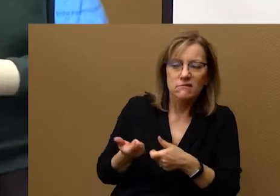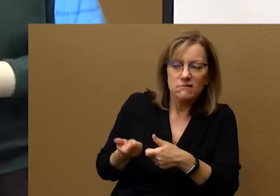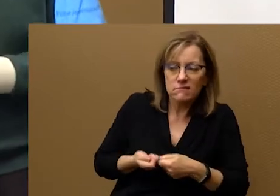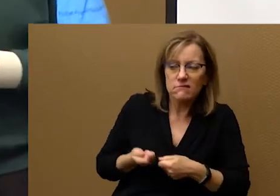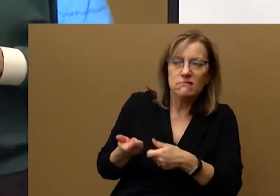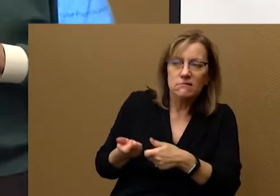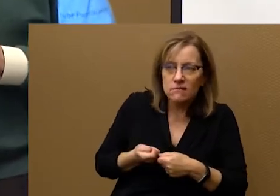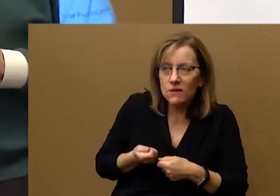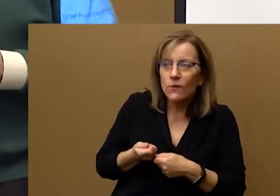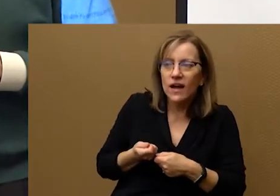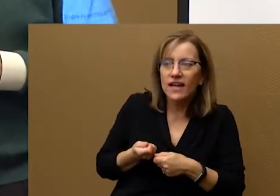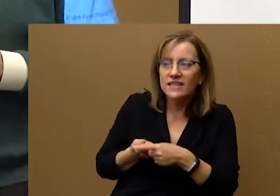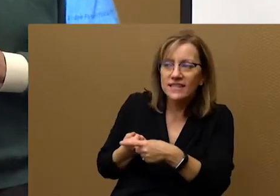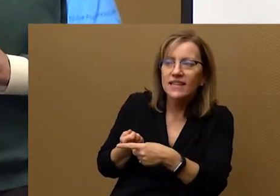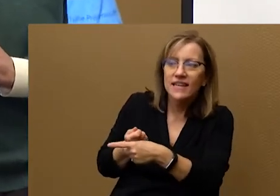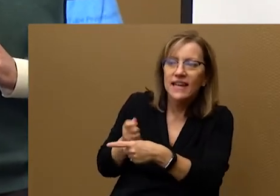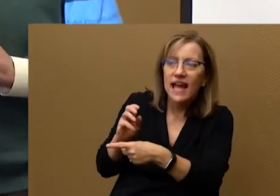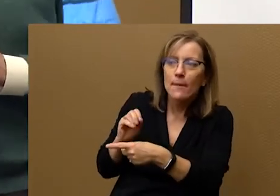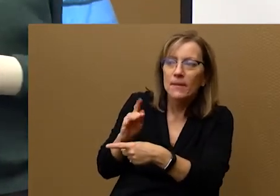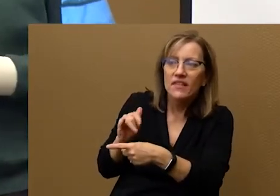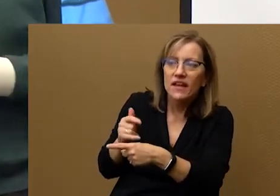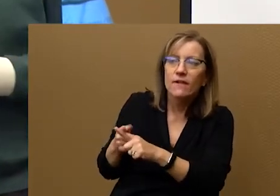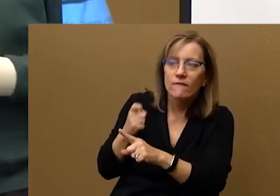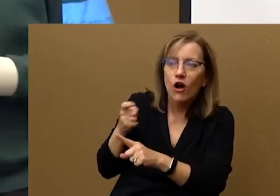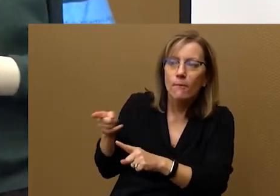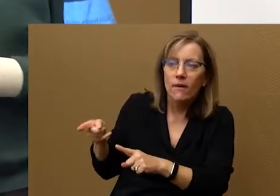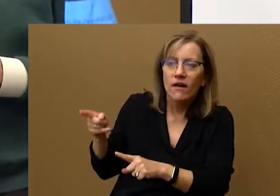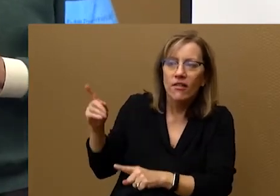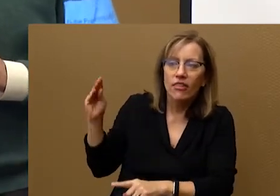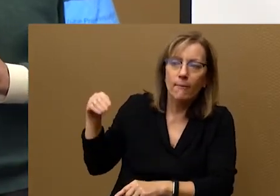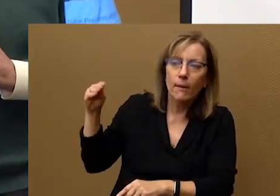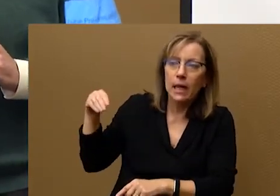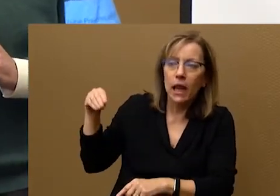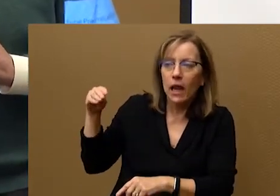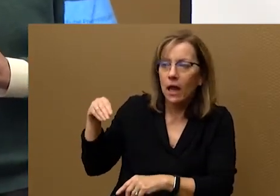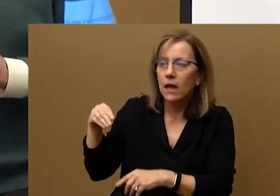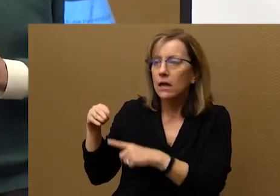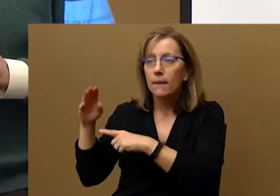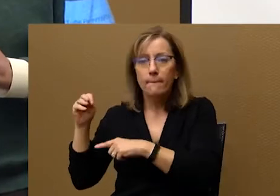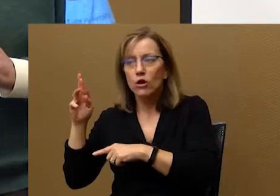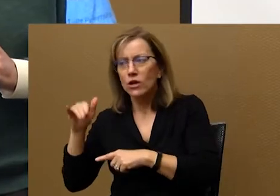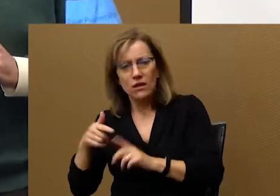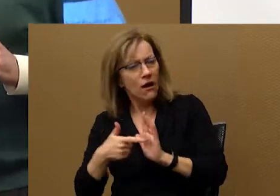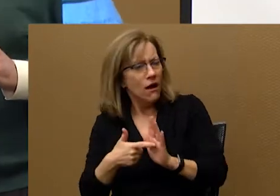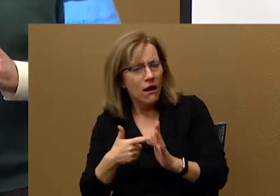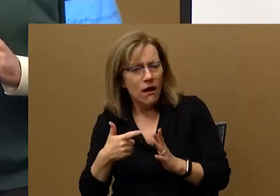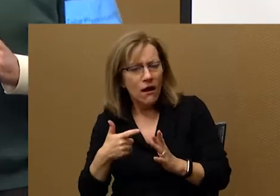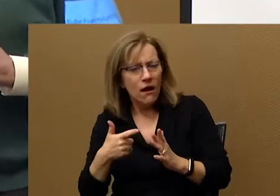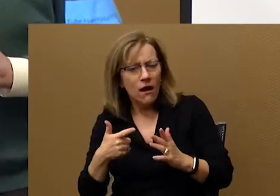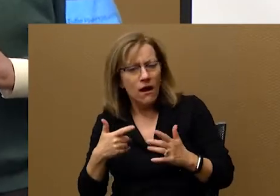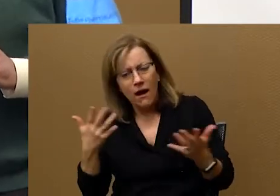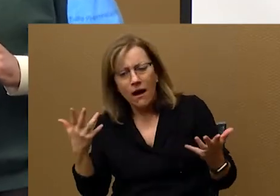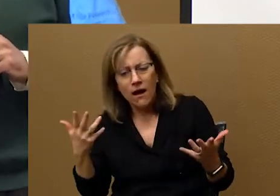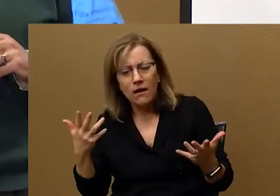eliciting empathy from the puppet. And then when the Murray shows empathy, he goes,